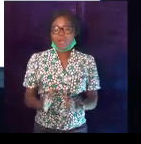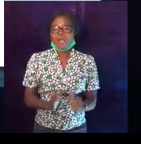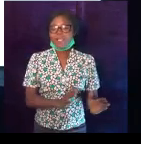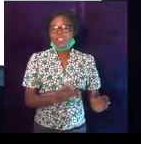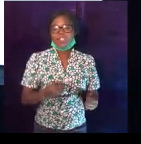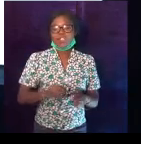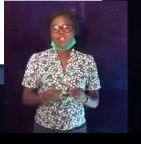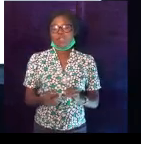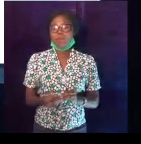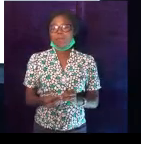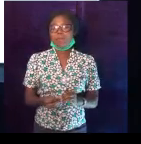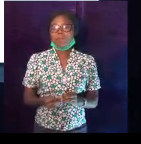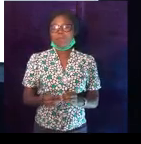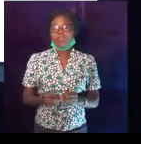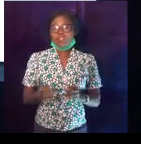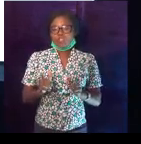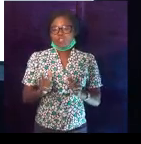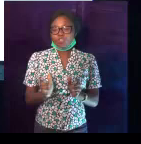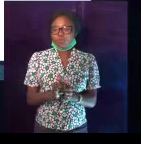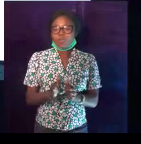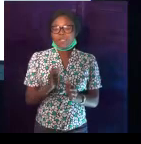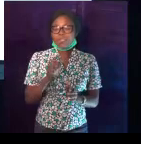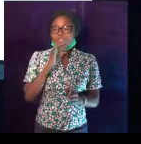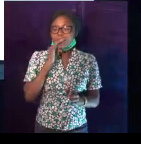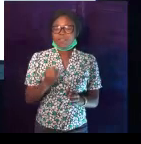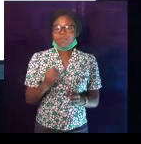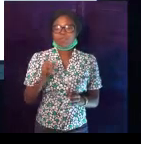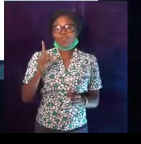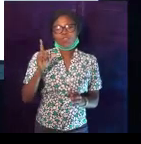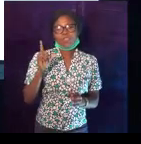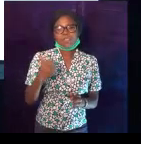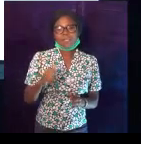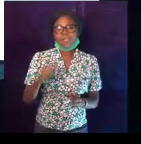going to rearrange the numbers. Now the smallest of them is